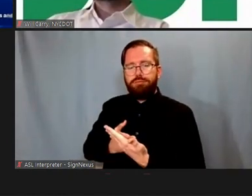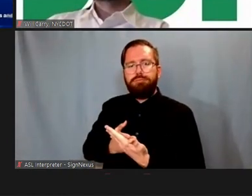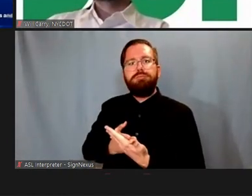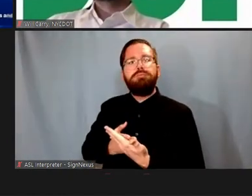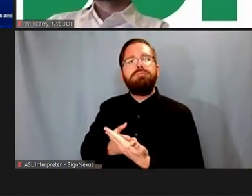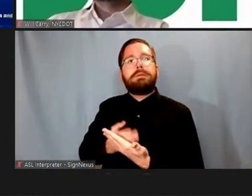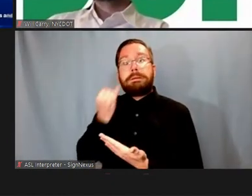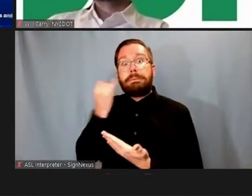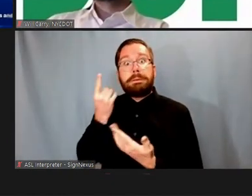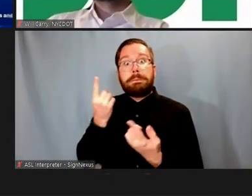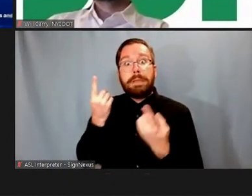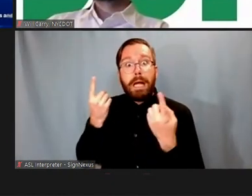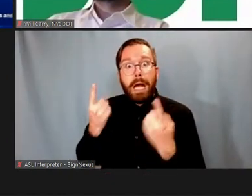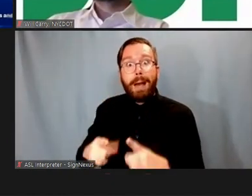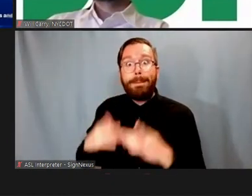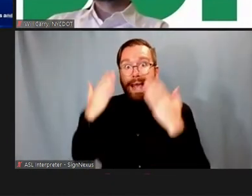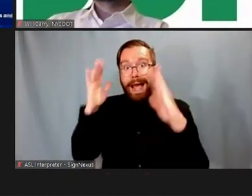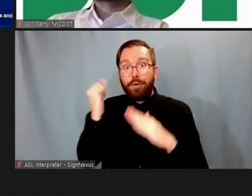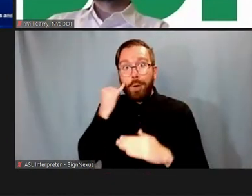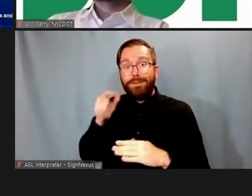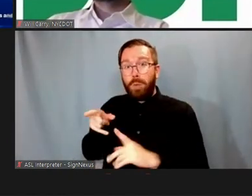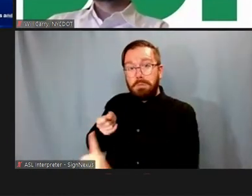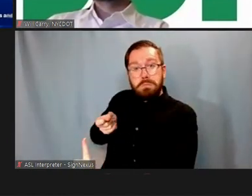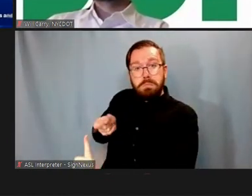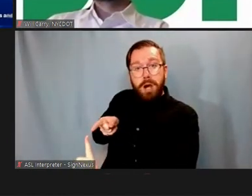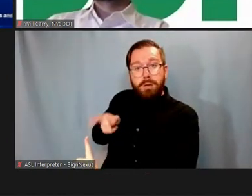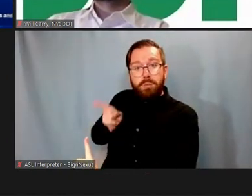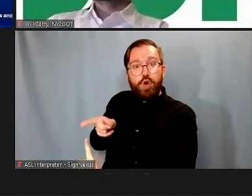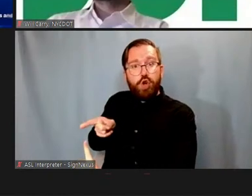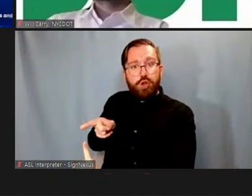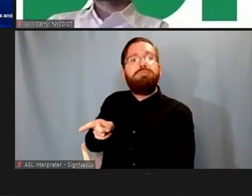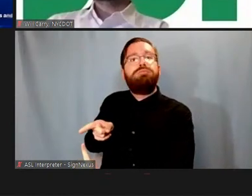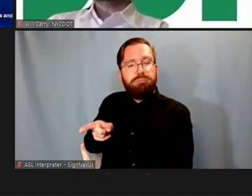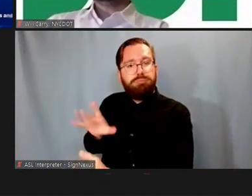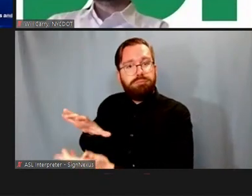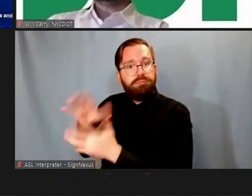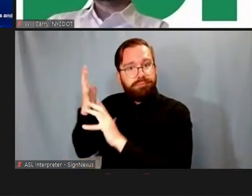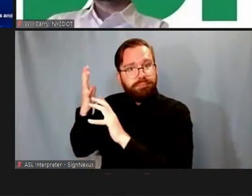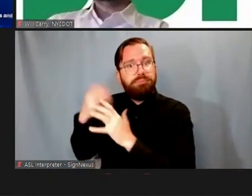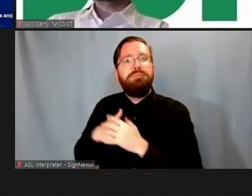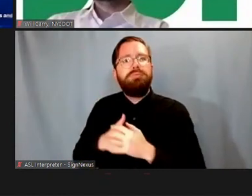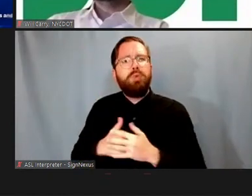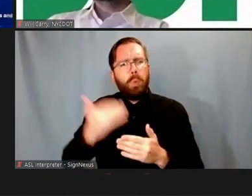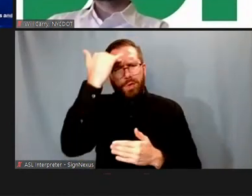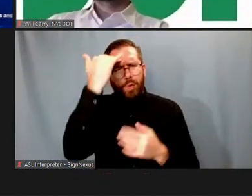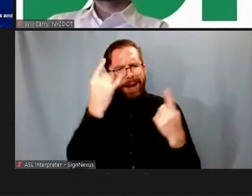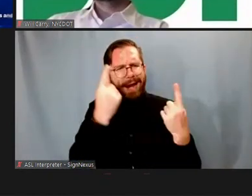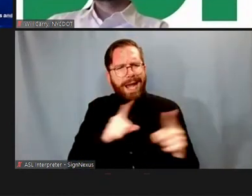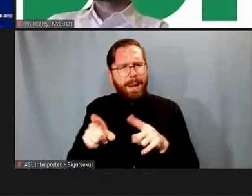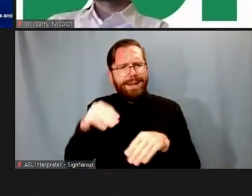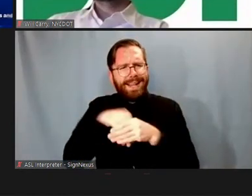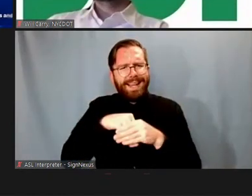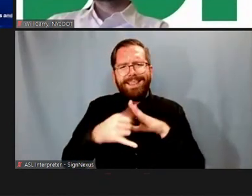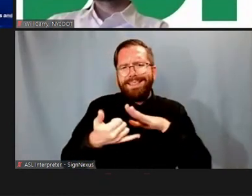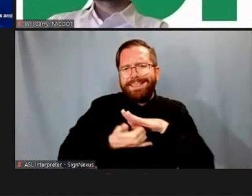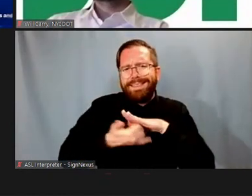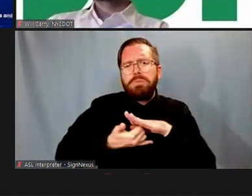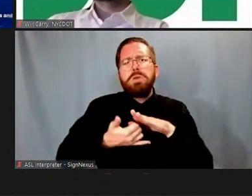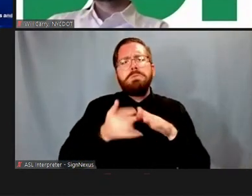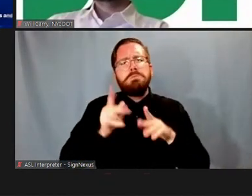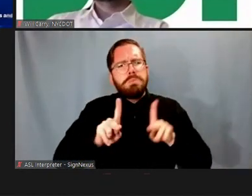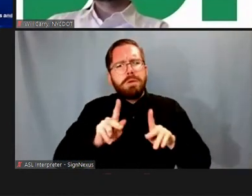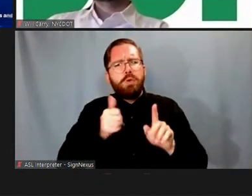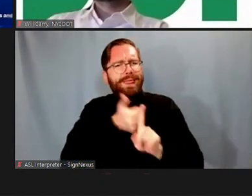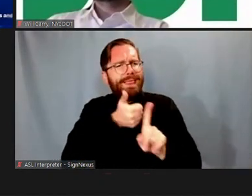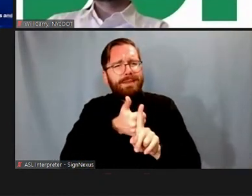we don't know if it's gonna trigger her she act up we know what's going on in these subways with people who either have undiagnosed mental